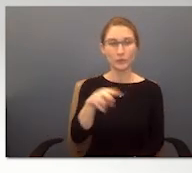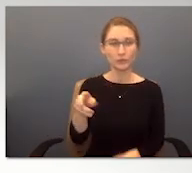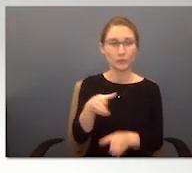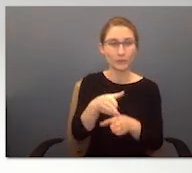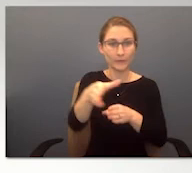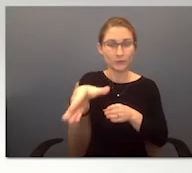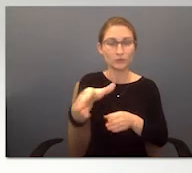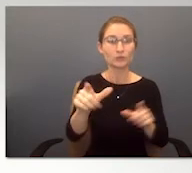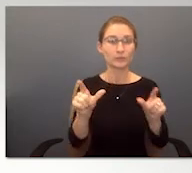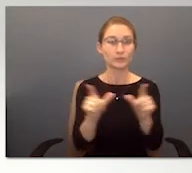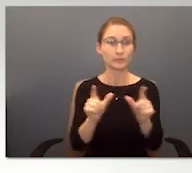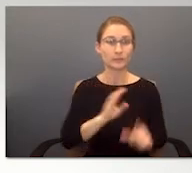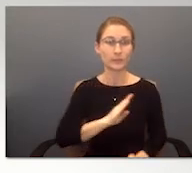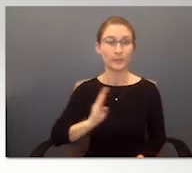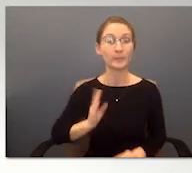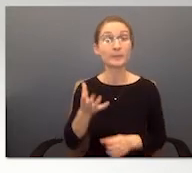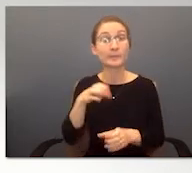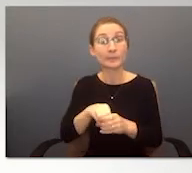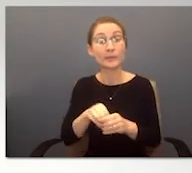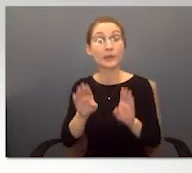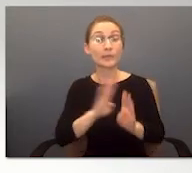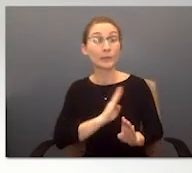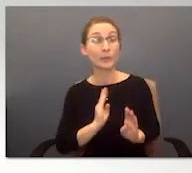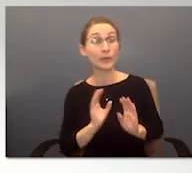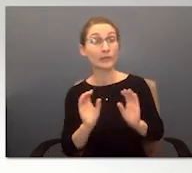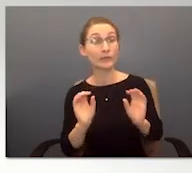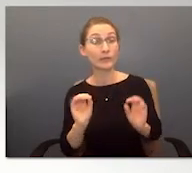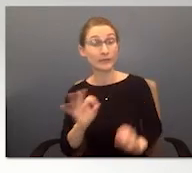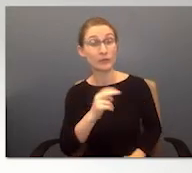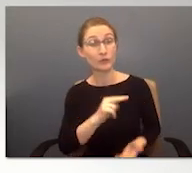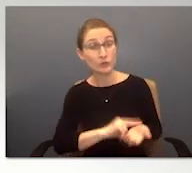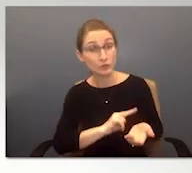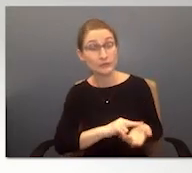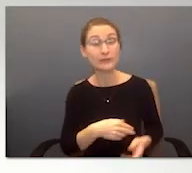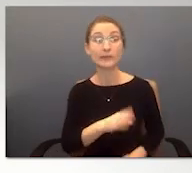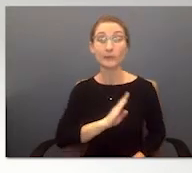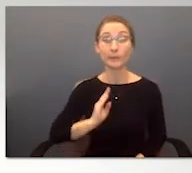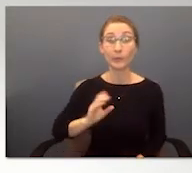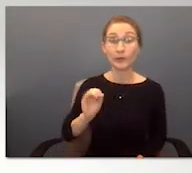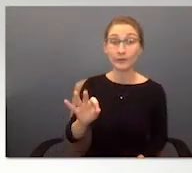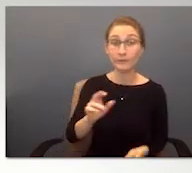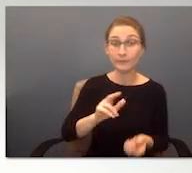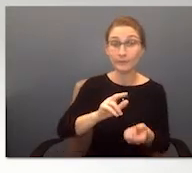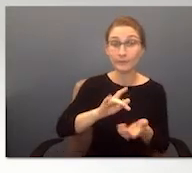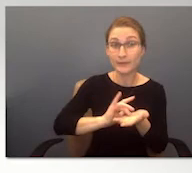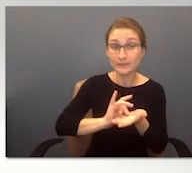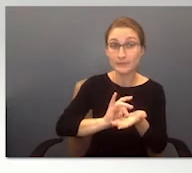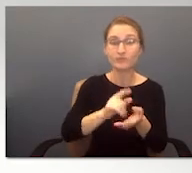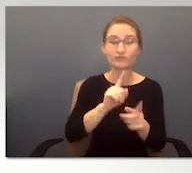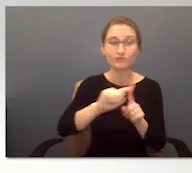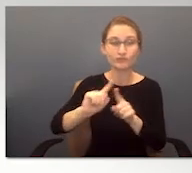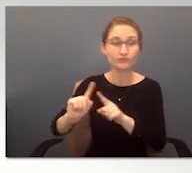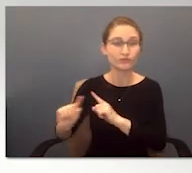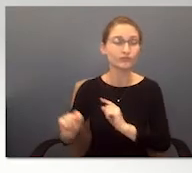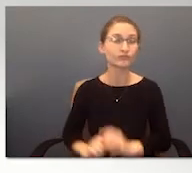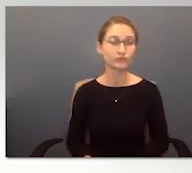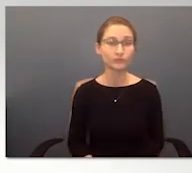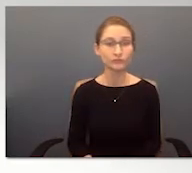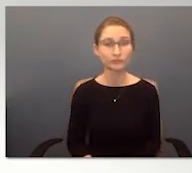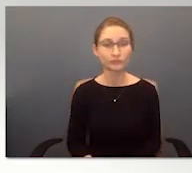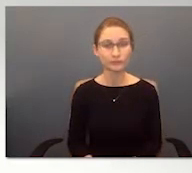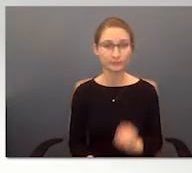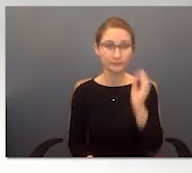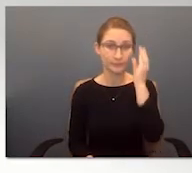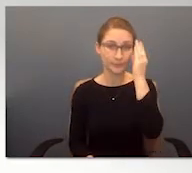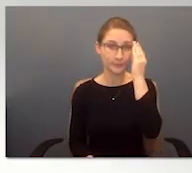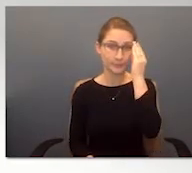boards, including the Board of Medicine, Board of Nursing, and so on. This is where everybody there falls. Okay,